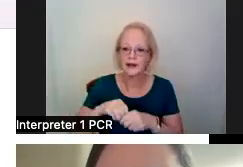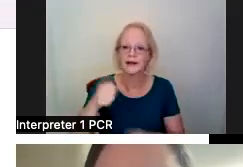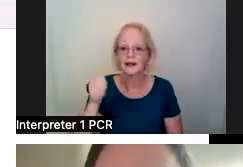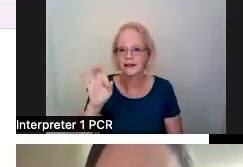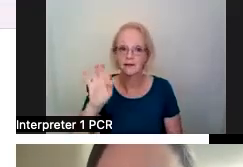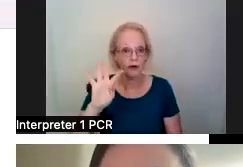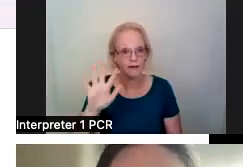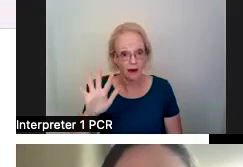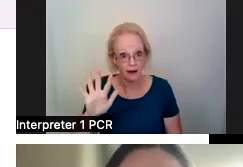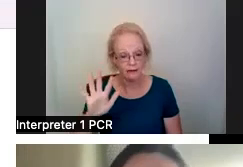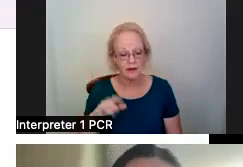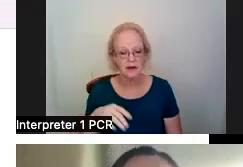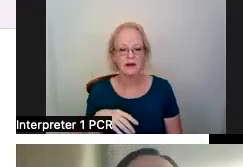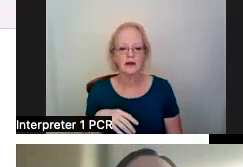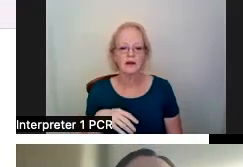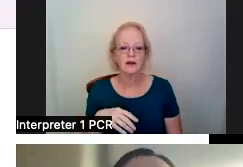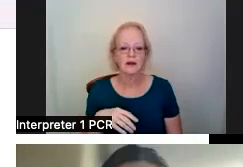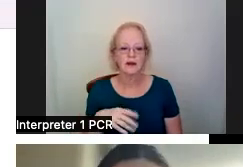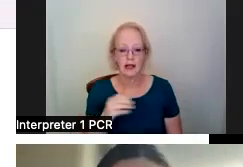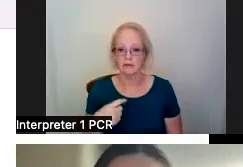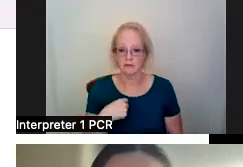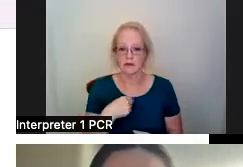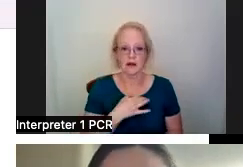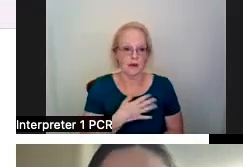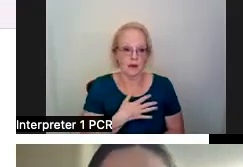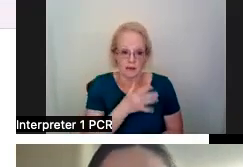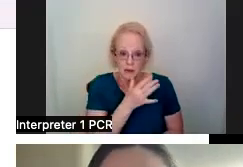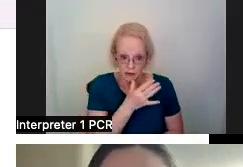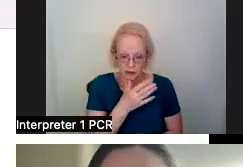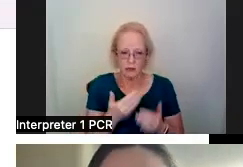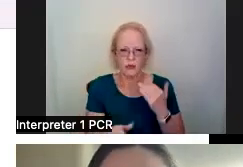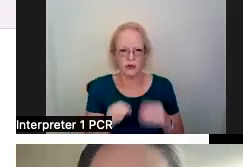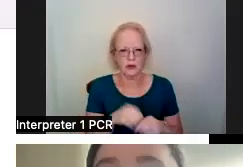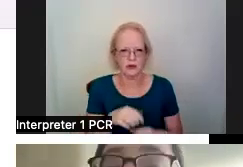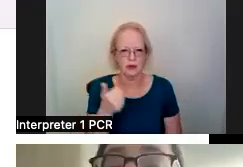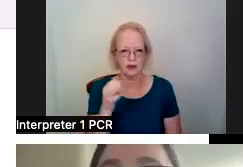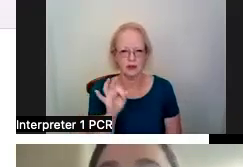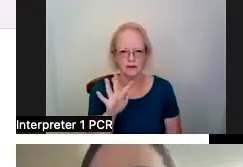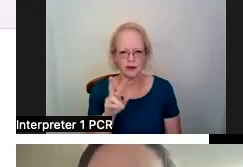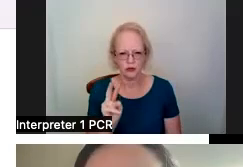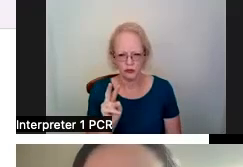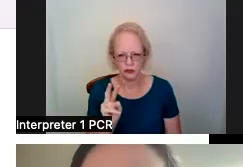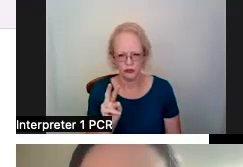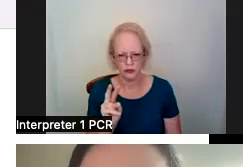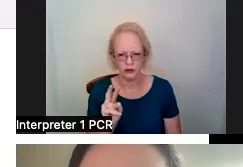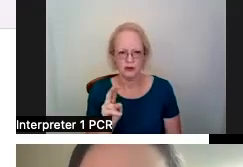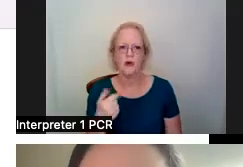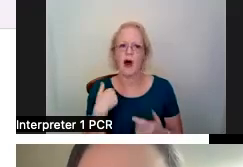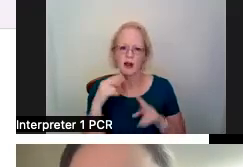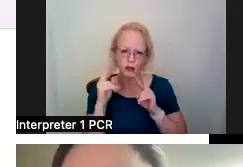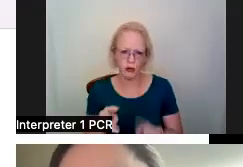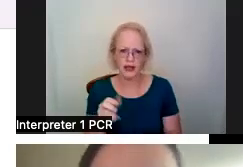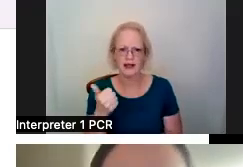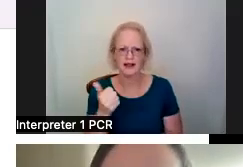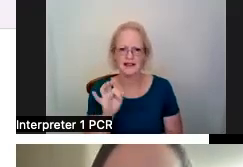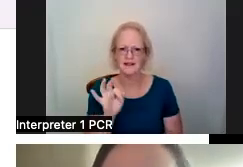So I and my mother was born in 1952. So I look at 1945 and